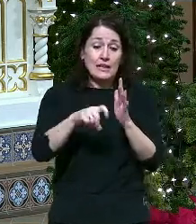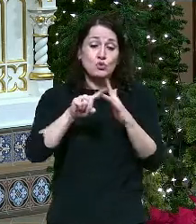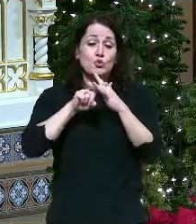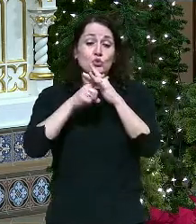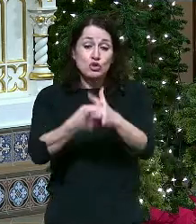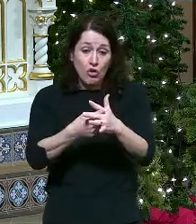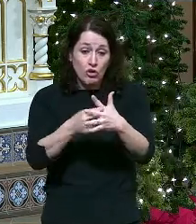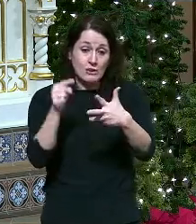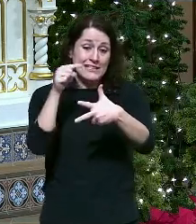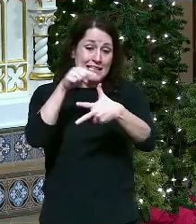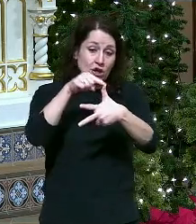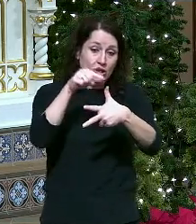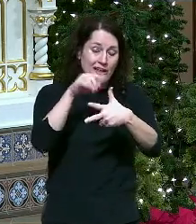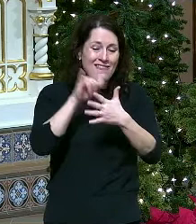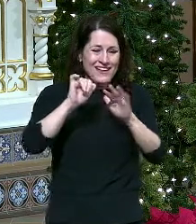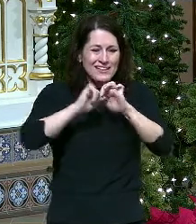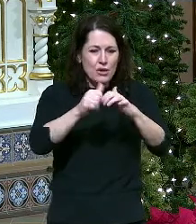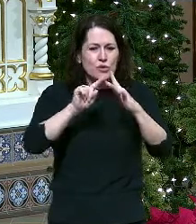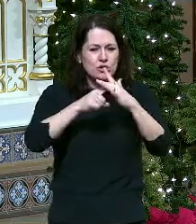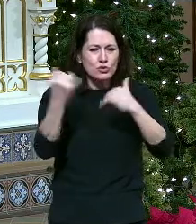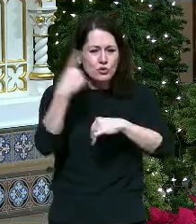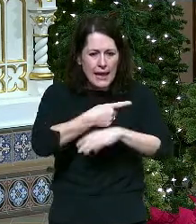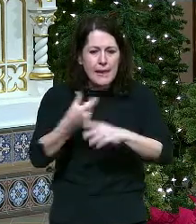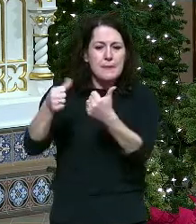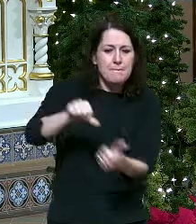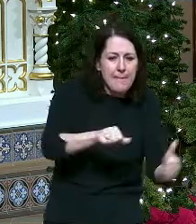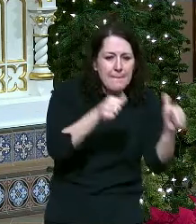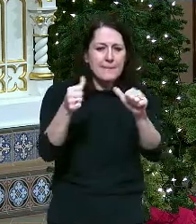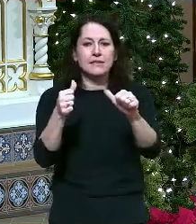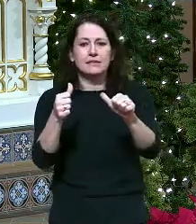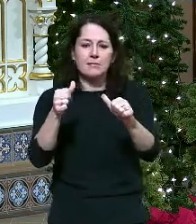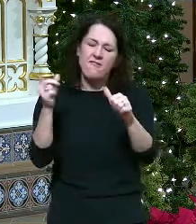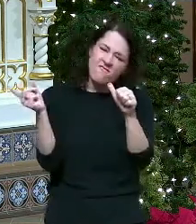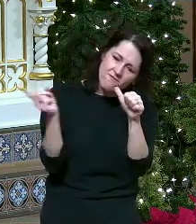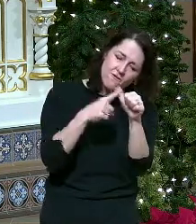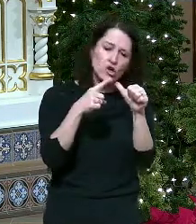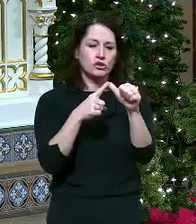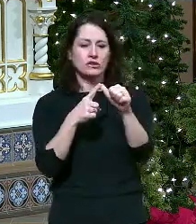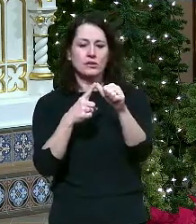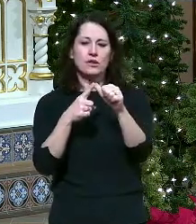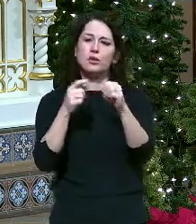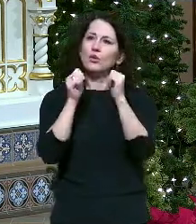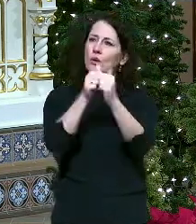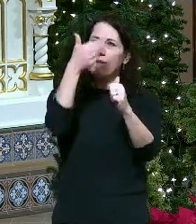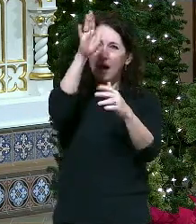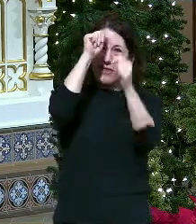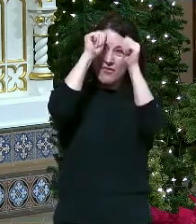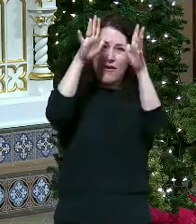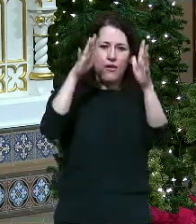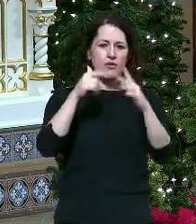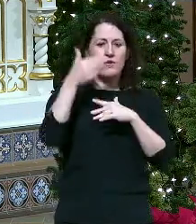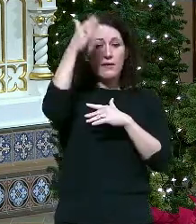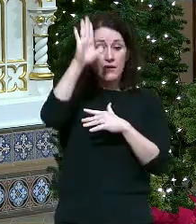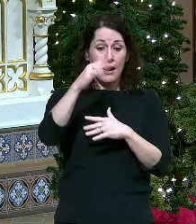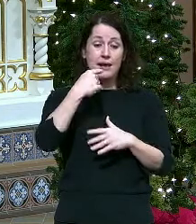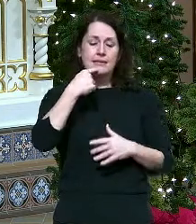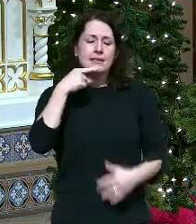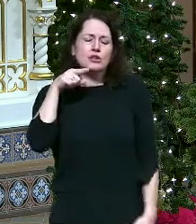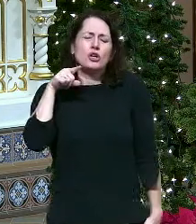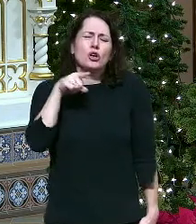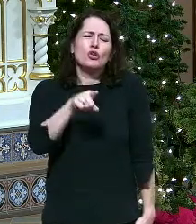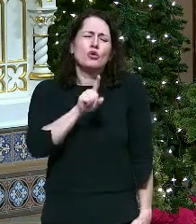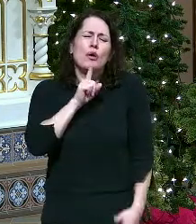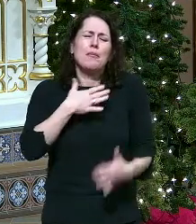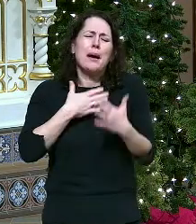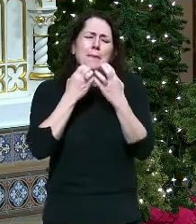start today. The baptism and God the Father saying, "You are